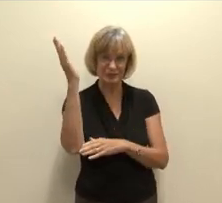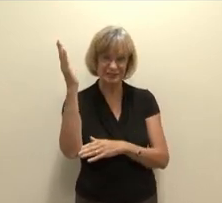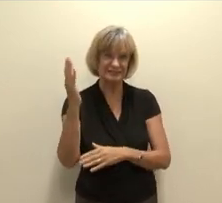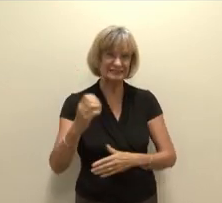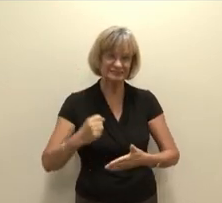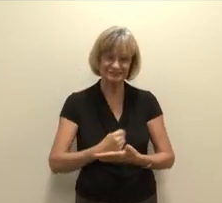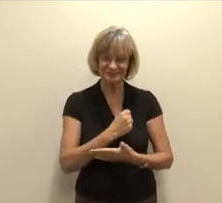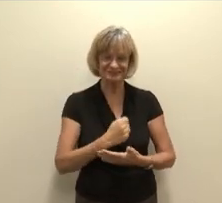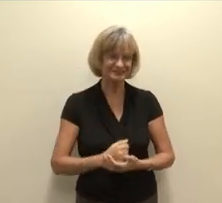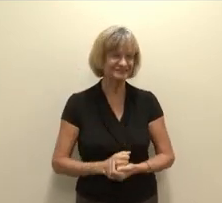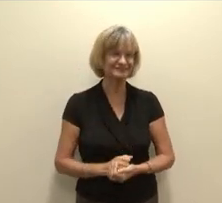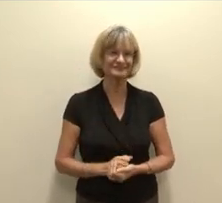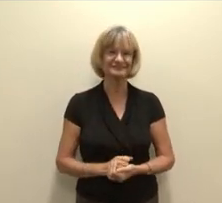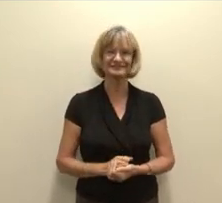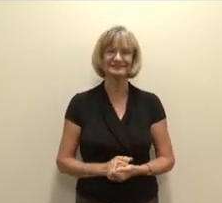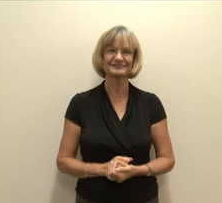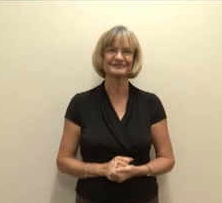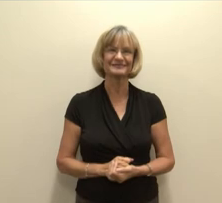Okay, well,